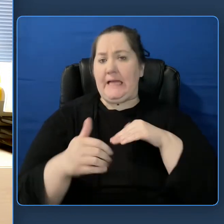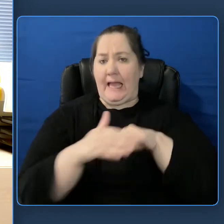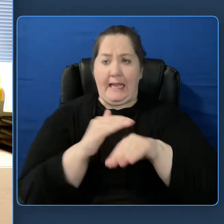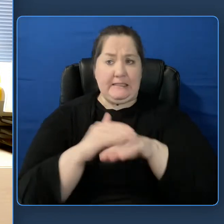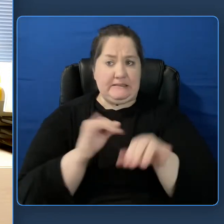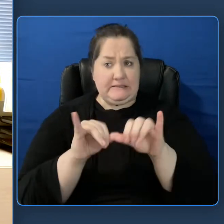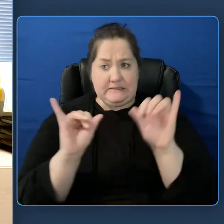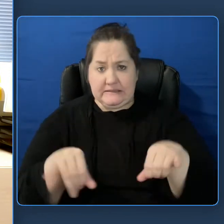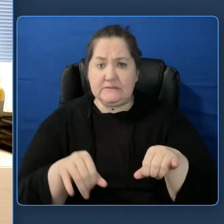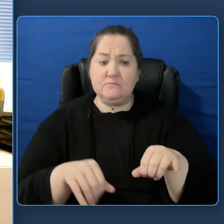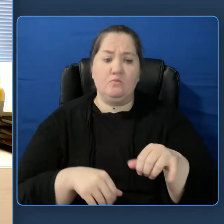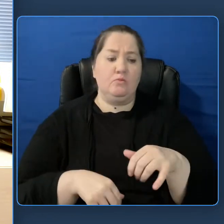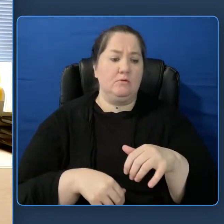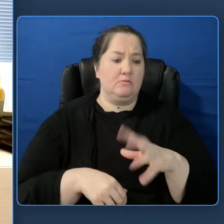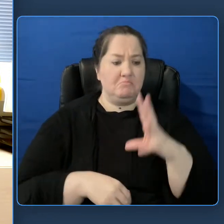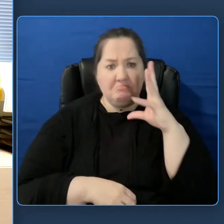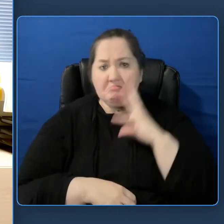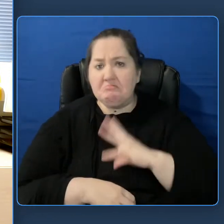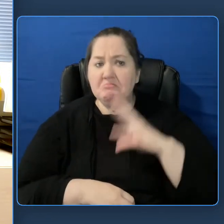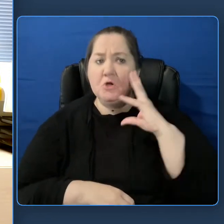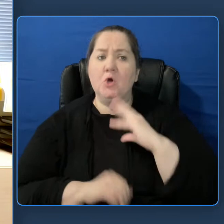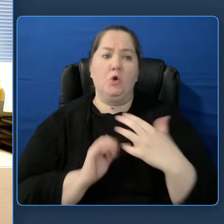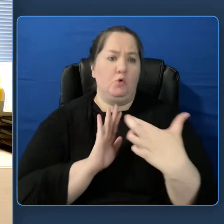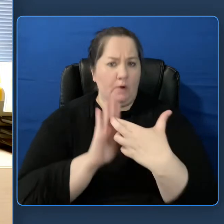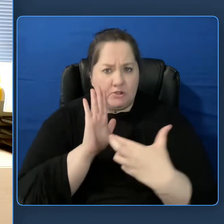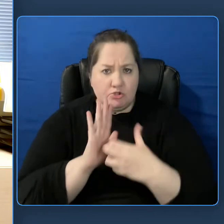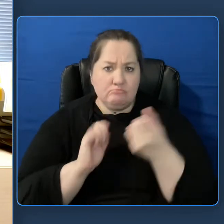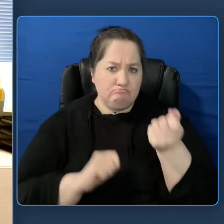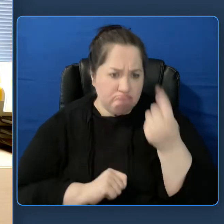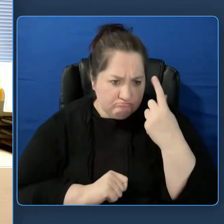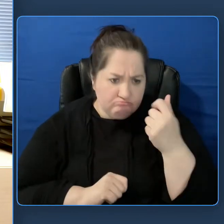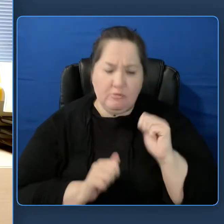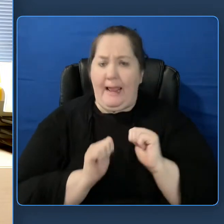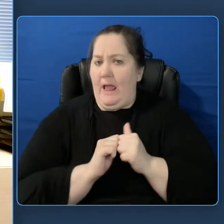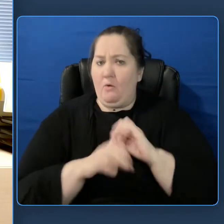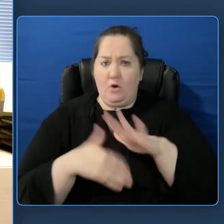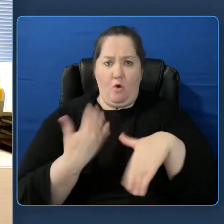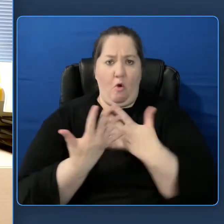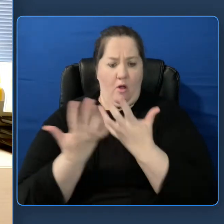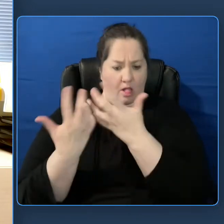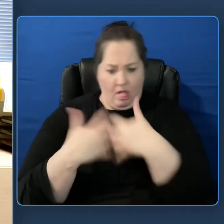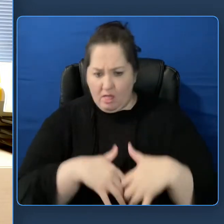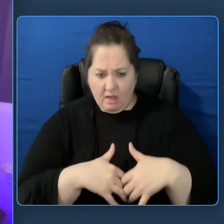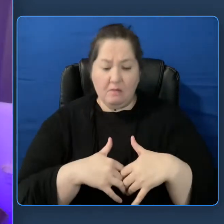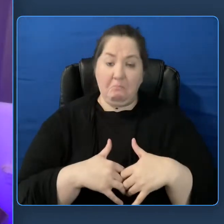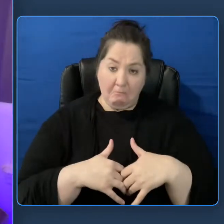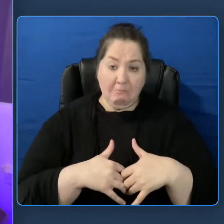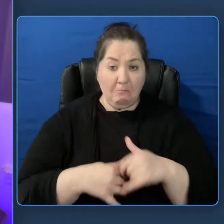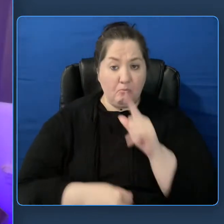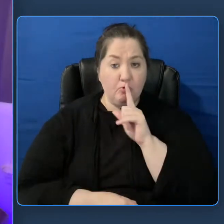access the system once you're registered and understand how that all works.